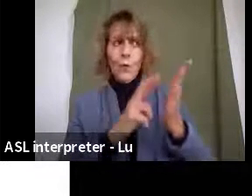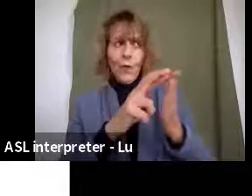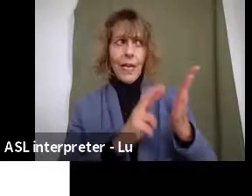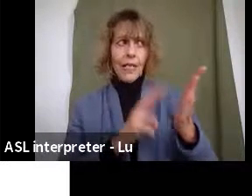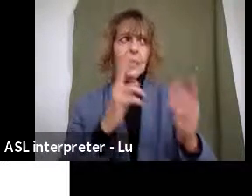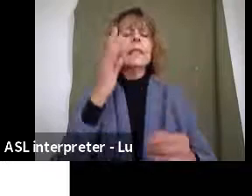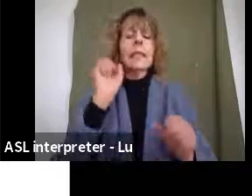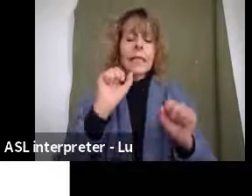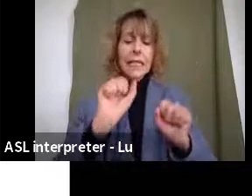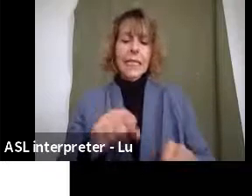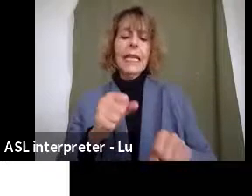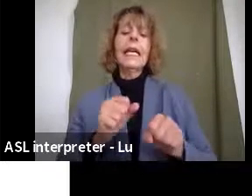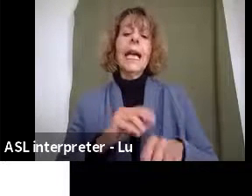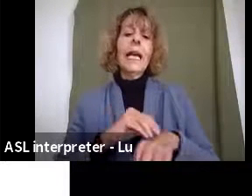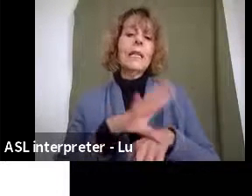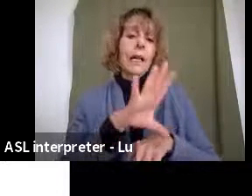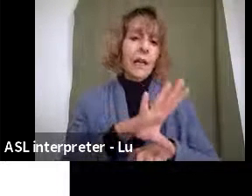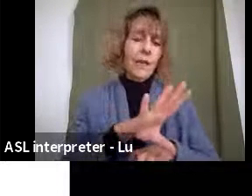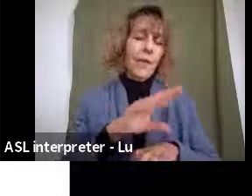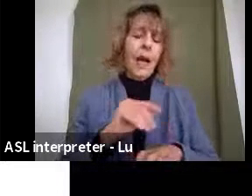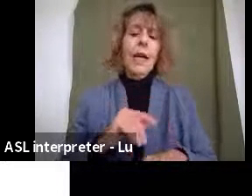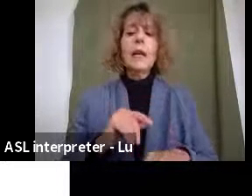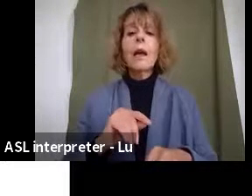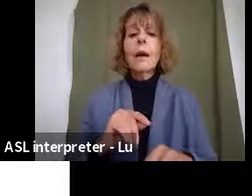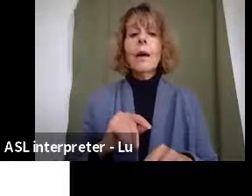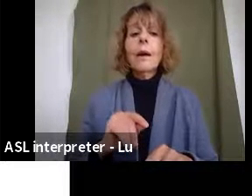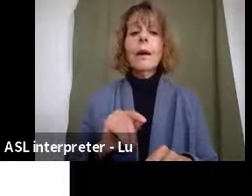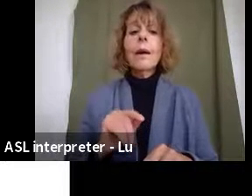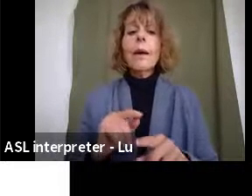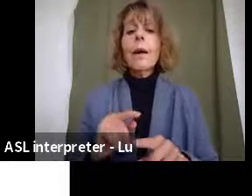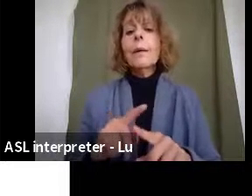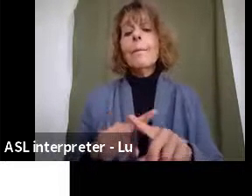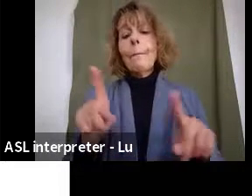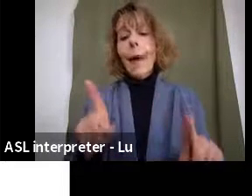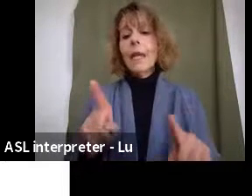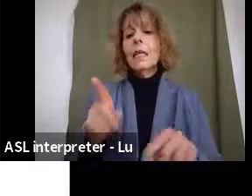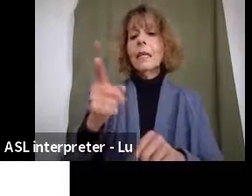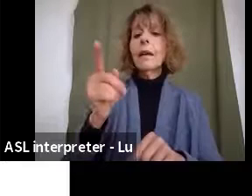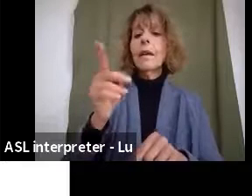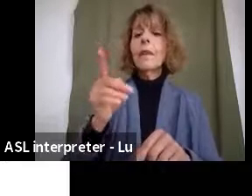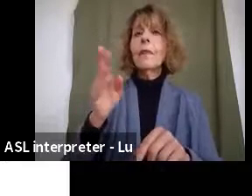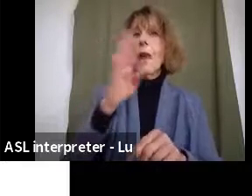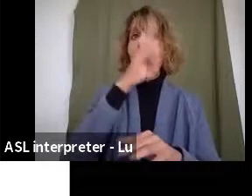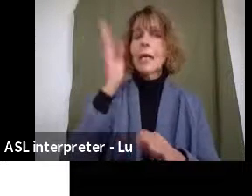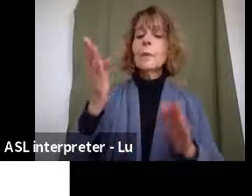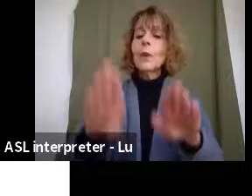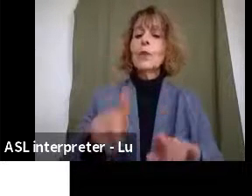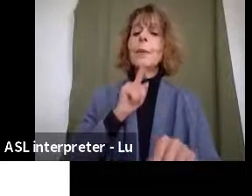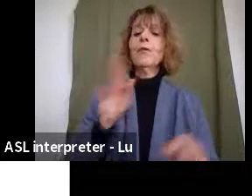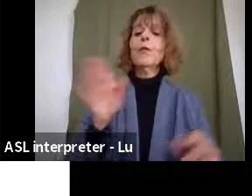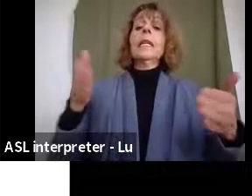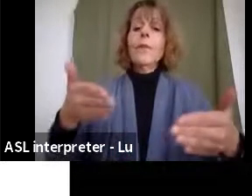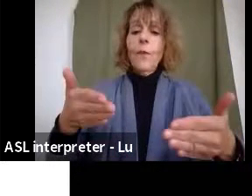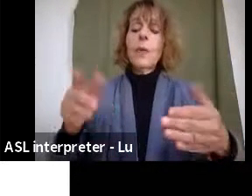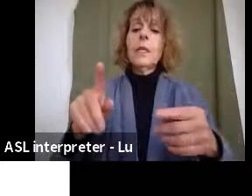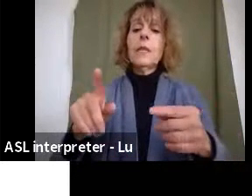really concern auxiliary aids and services and effective communication. Excuse me. Then